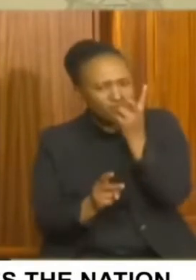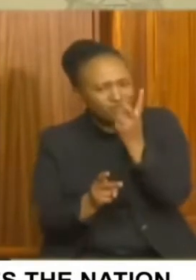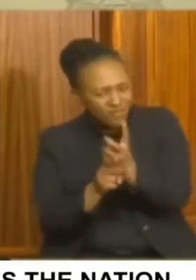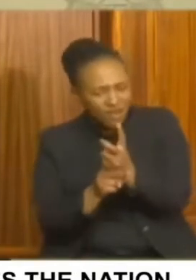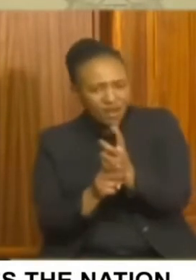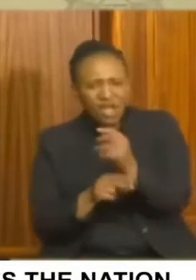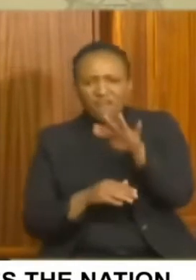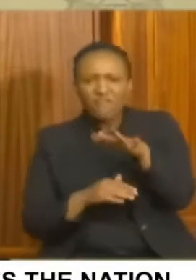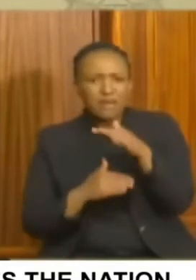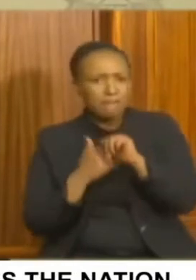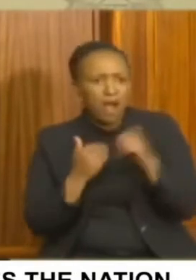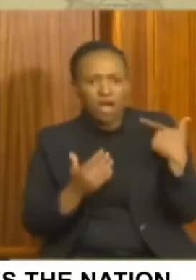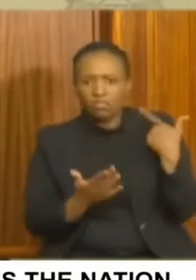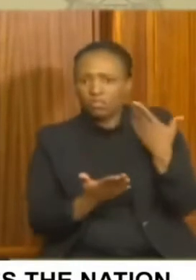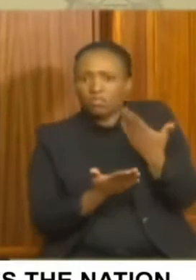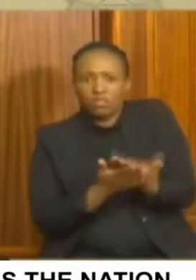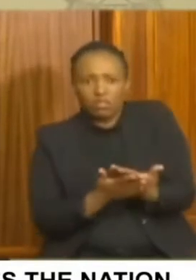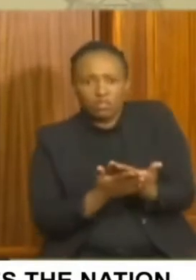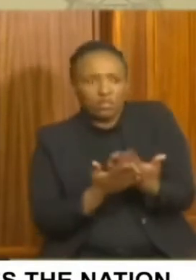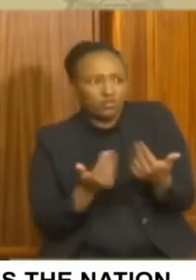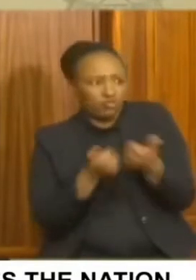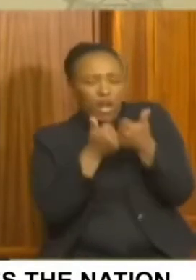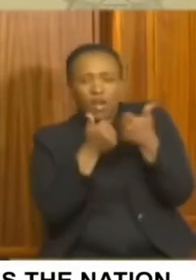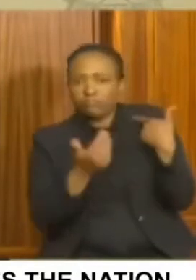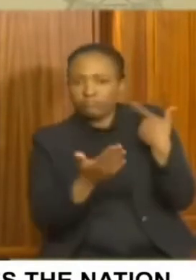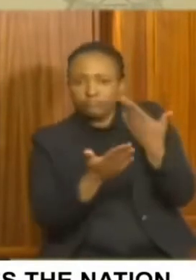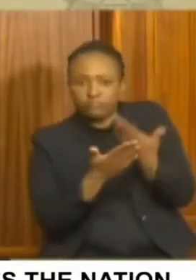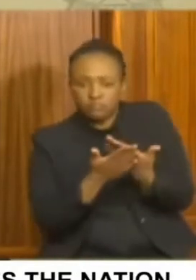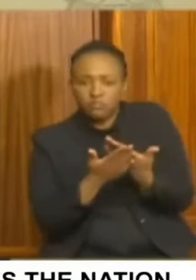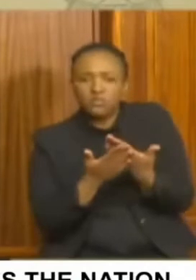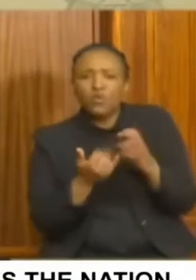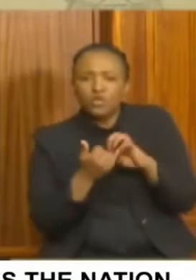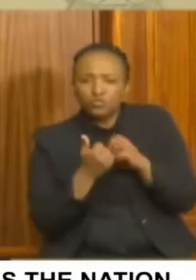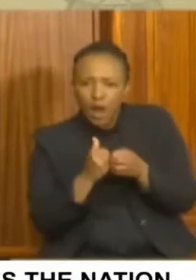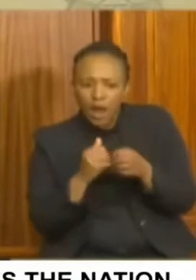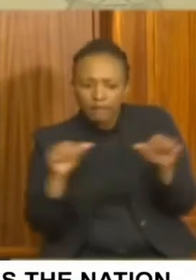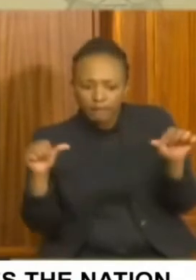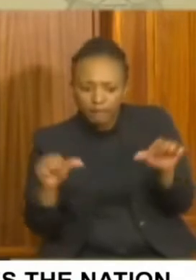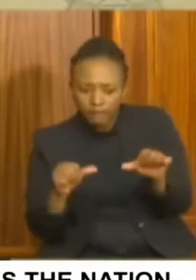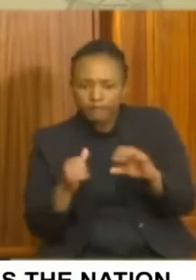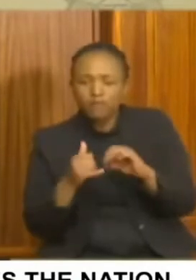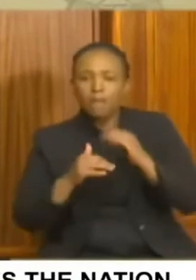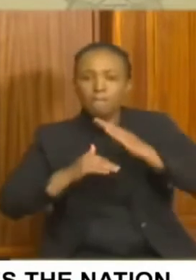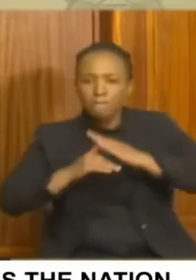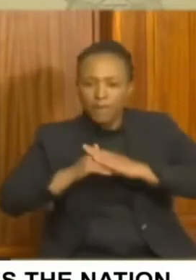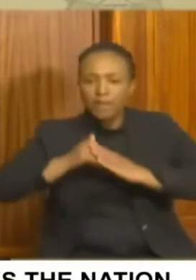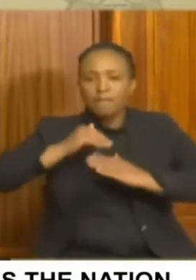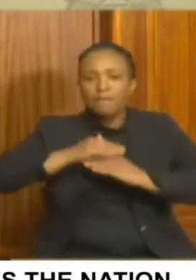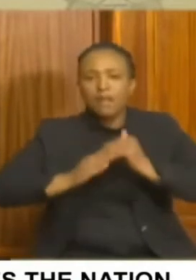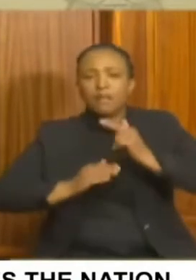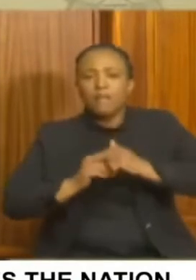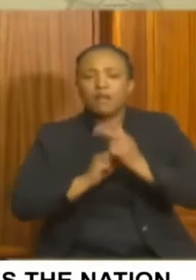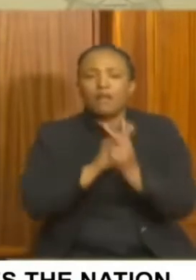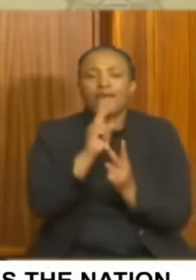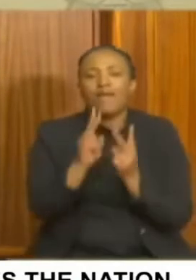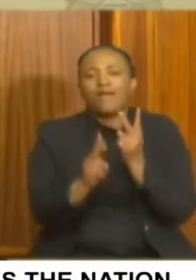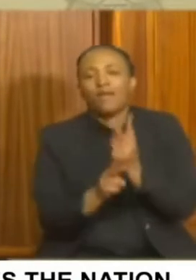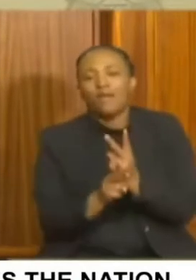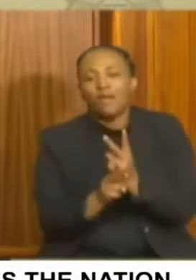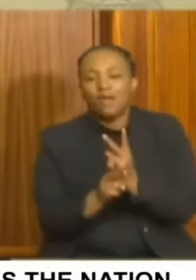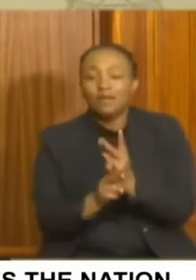have been, we have started to recover and to rebuild. No, you haven't.